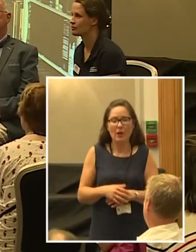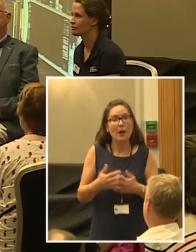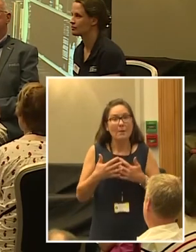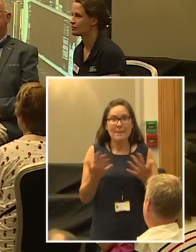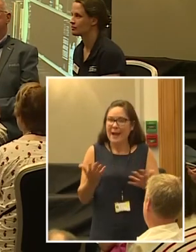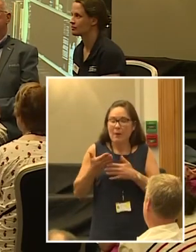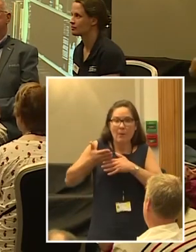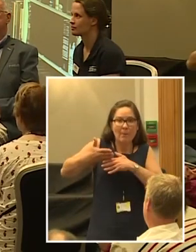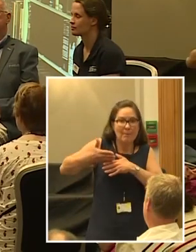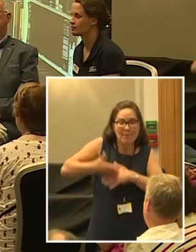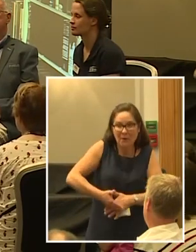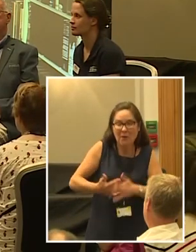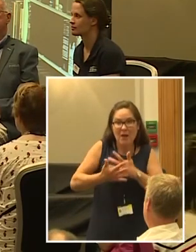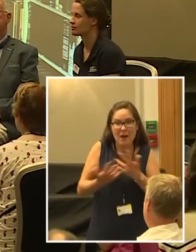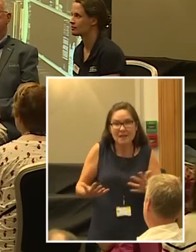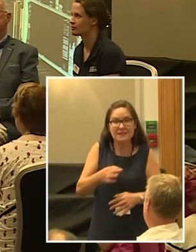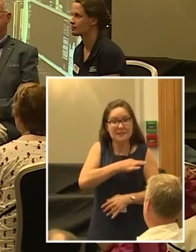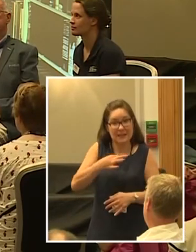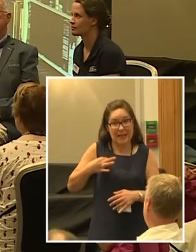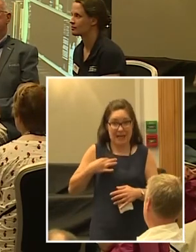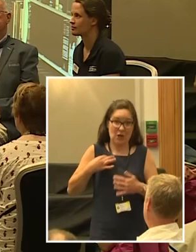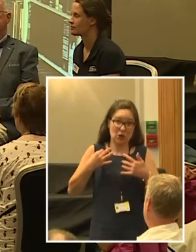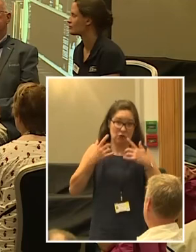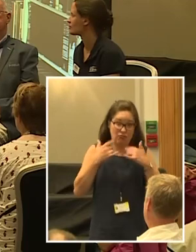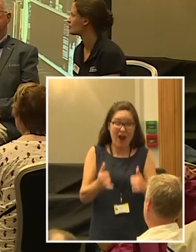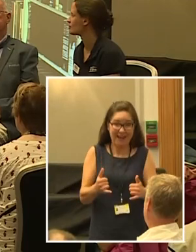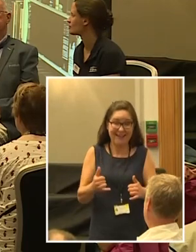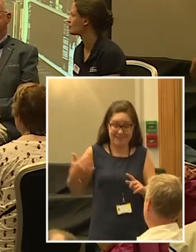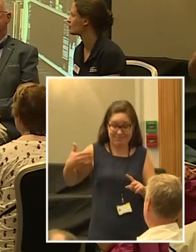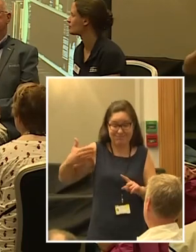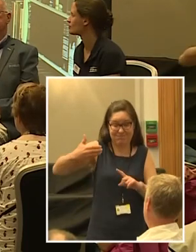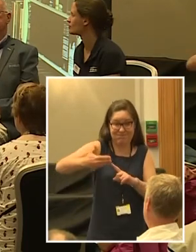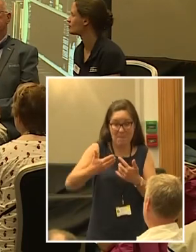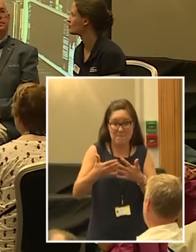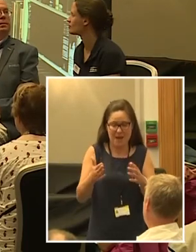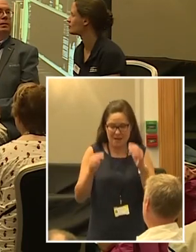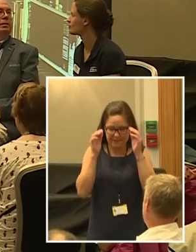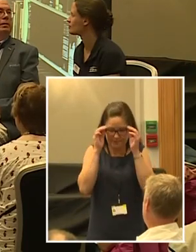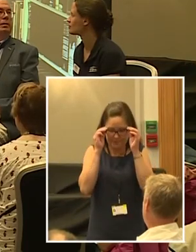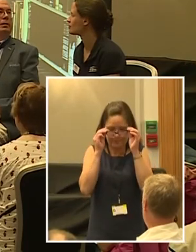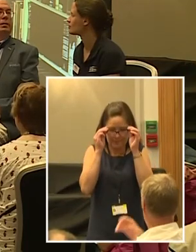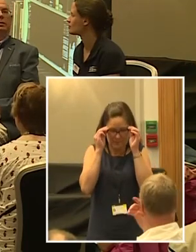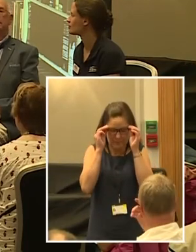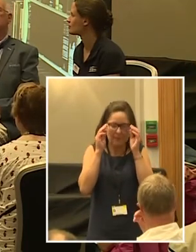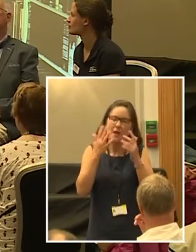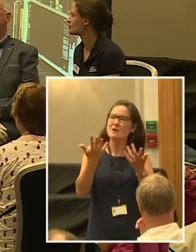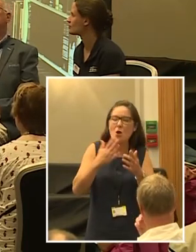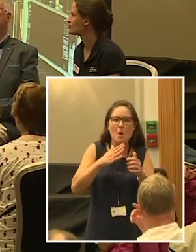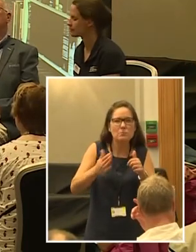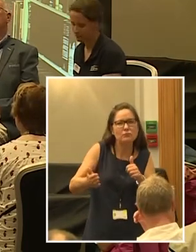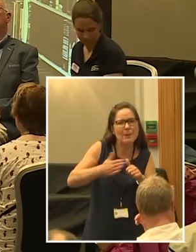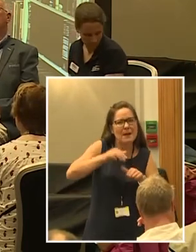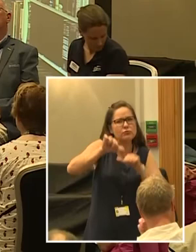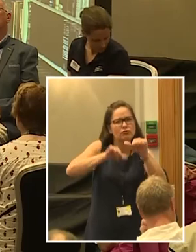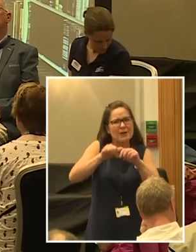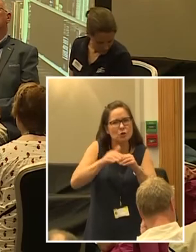do with clinical trials in my time, not primarily of retinal degeneration, but of